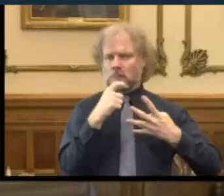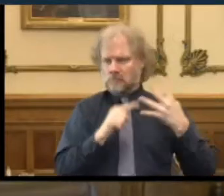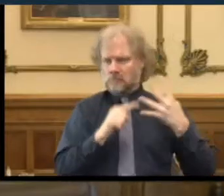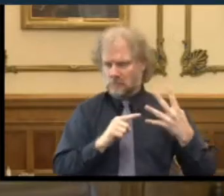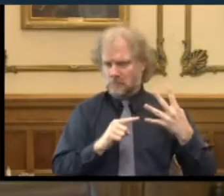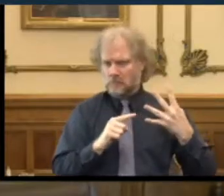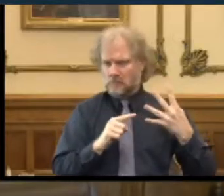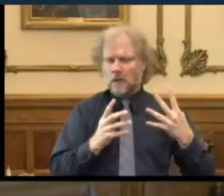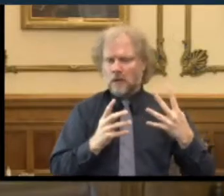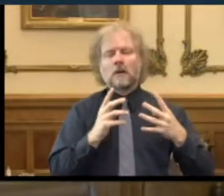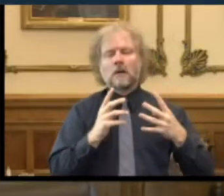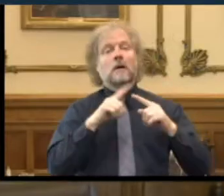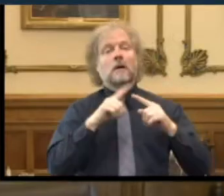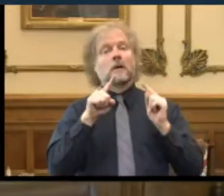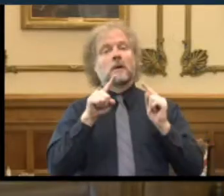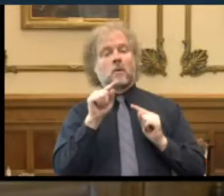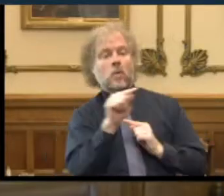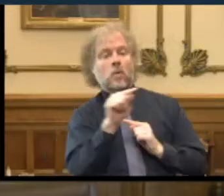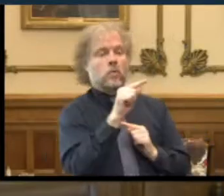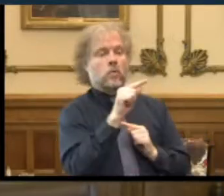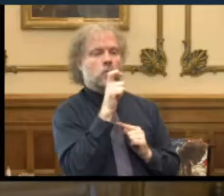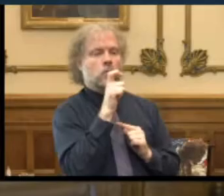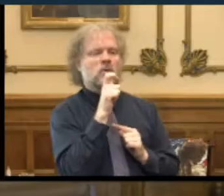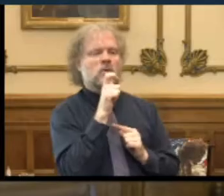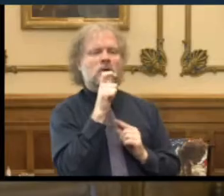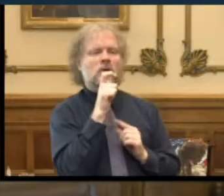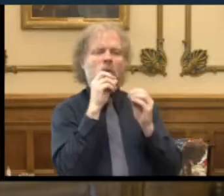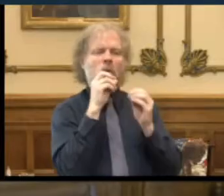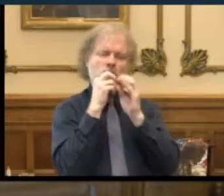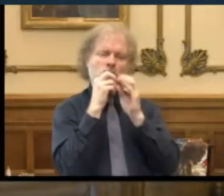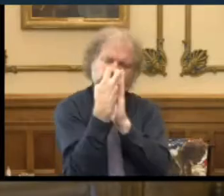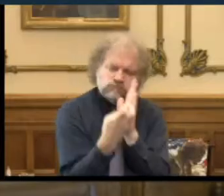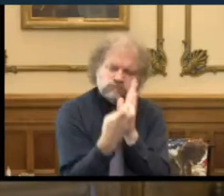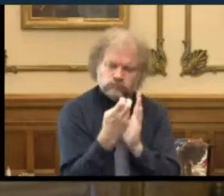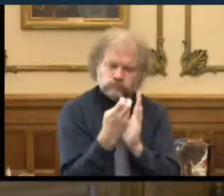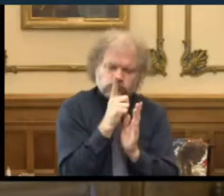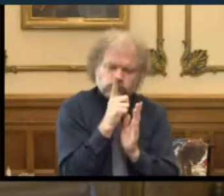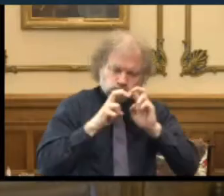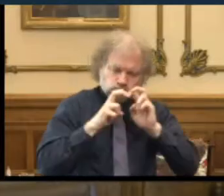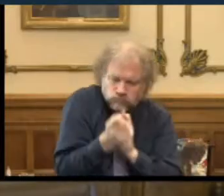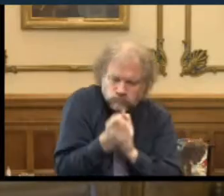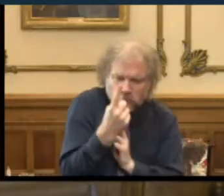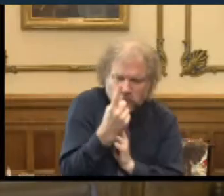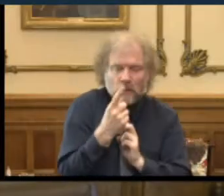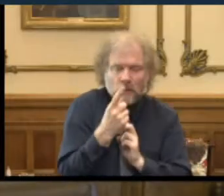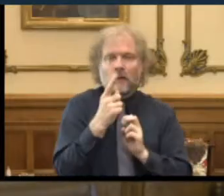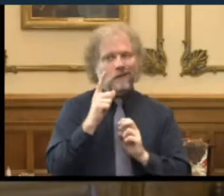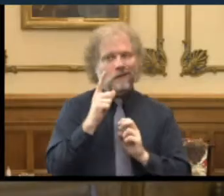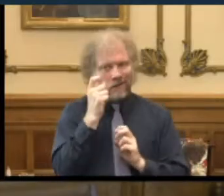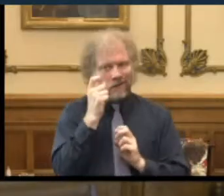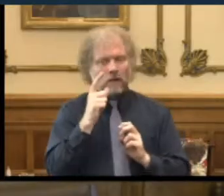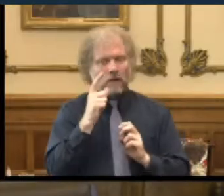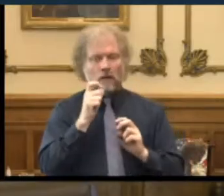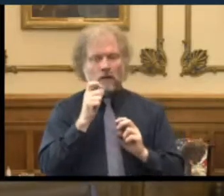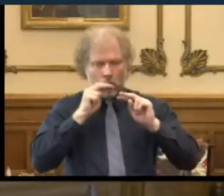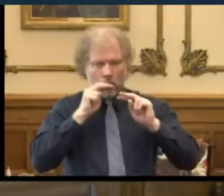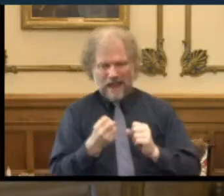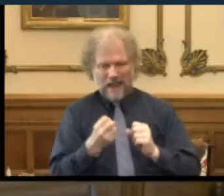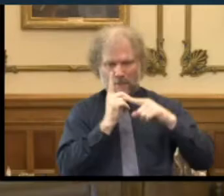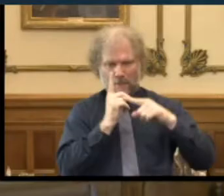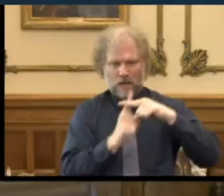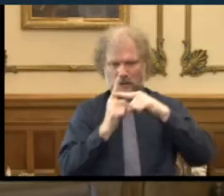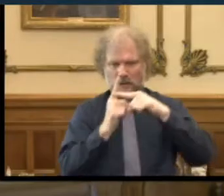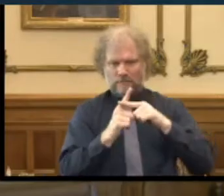red. But for those individuals who want to dive deeper, who really want to understand that we're not only looking at the number of positive tests